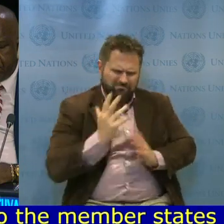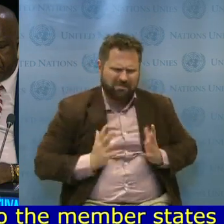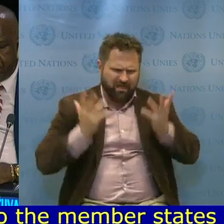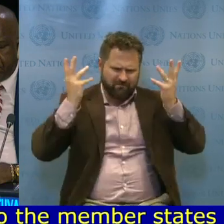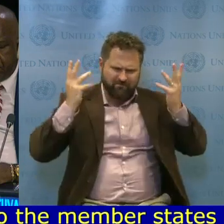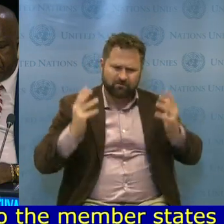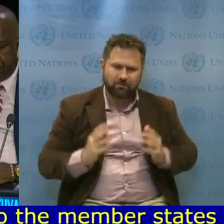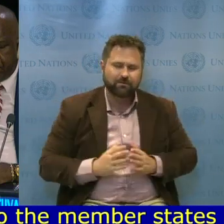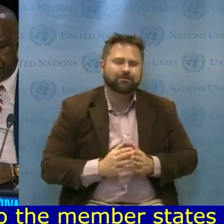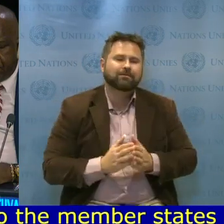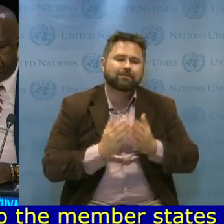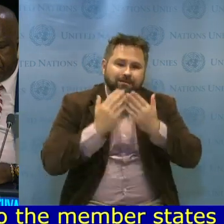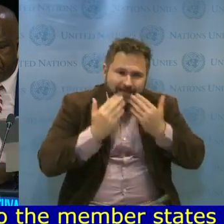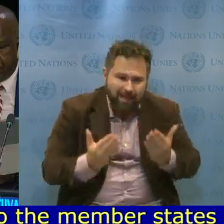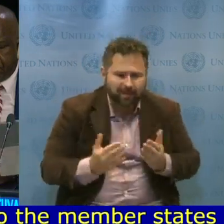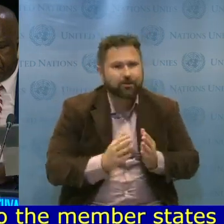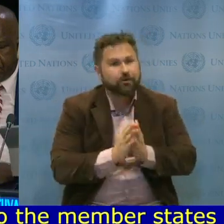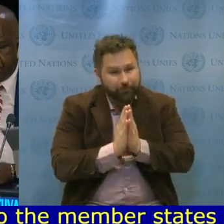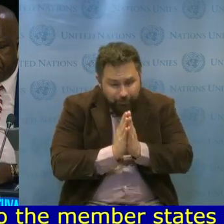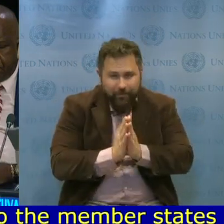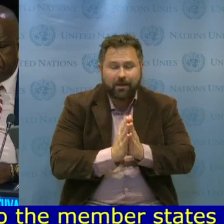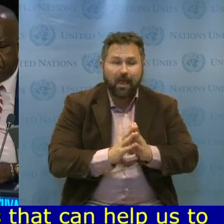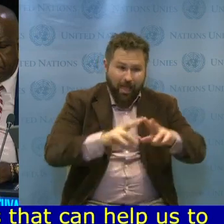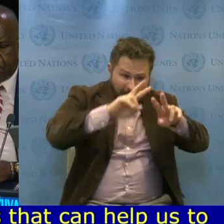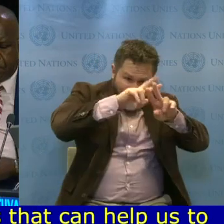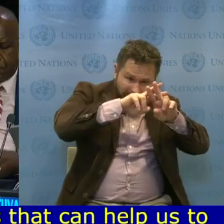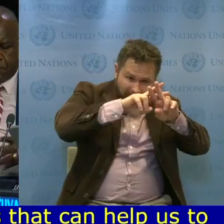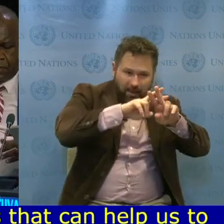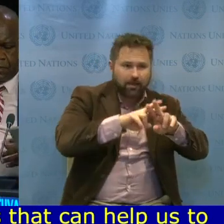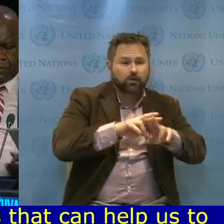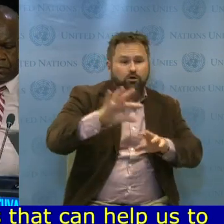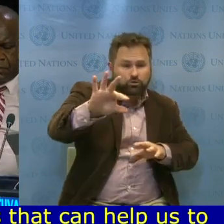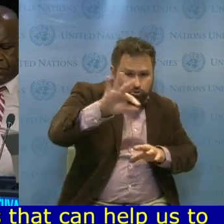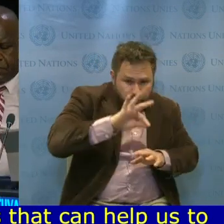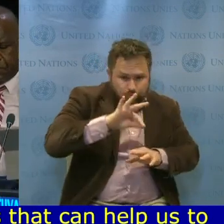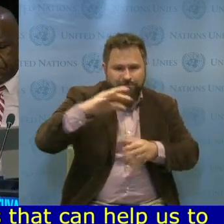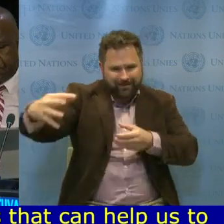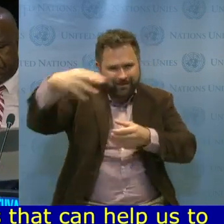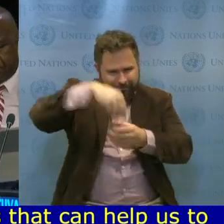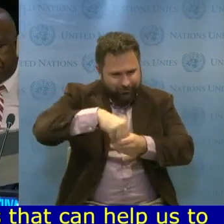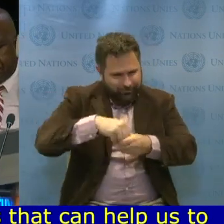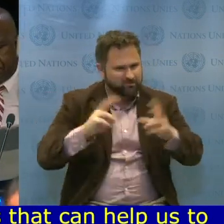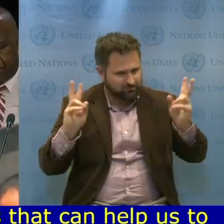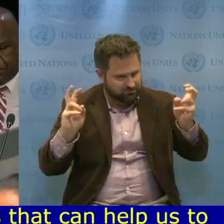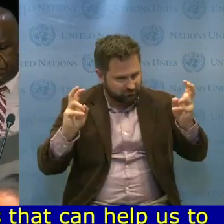you. Remember, choose to include. Hashtag choose to include. Thank you.